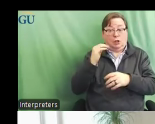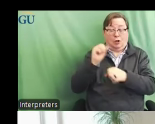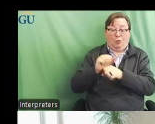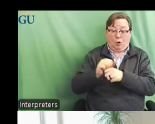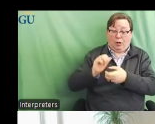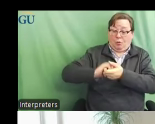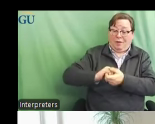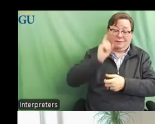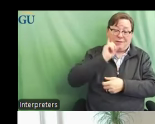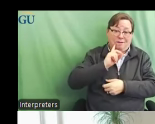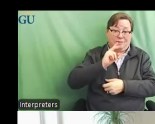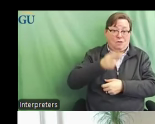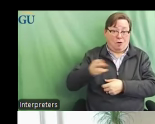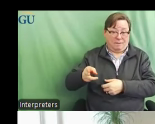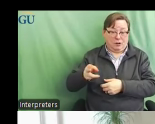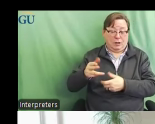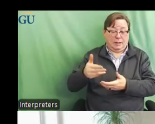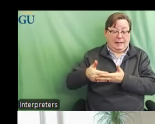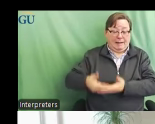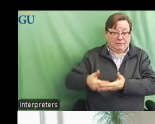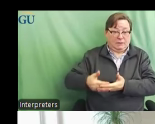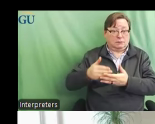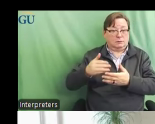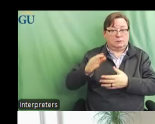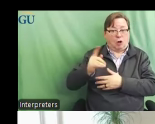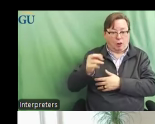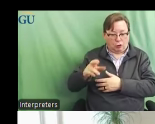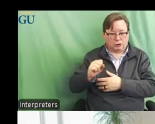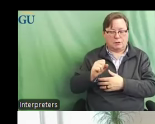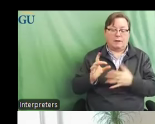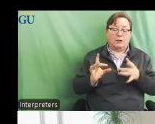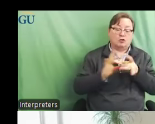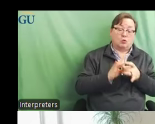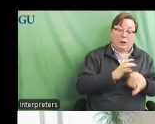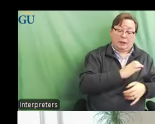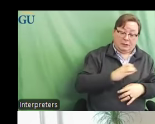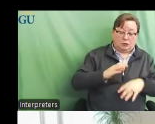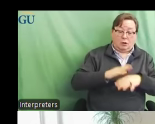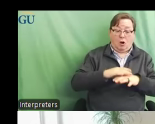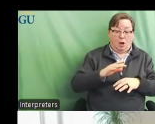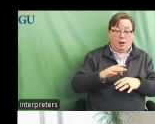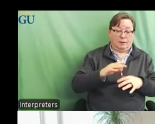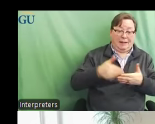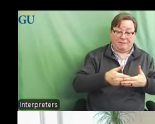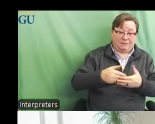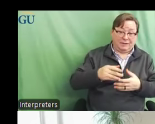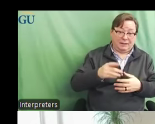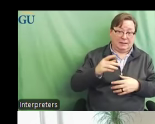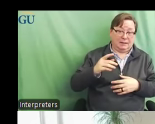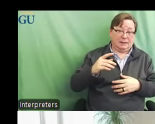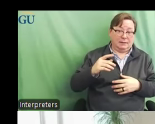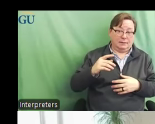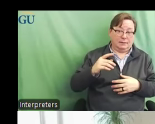hearing infants and toddlers that the Joint Committee on Infant Hearing makes, a international panel of professionals, so